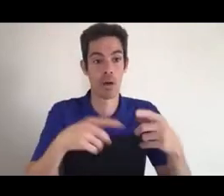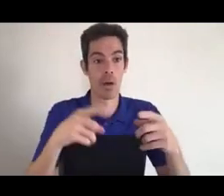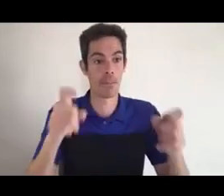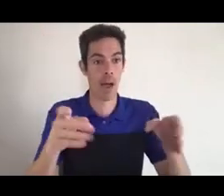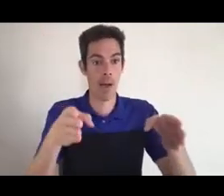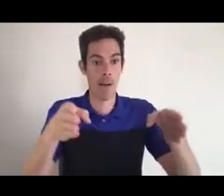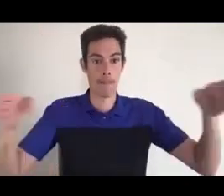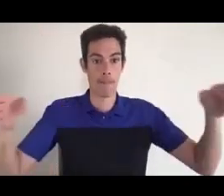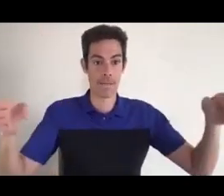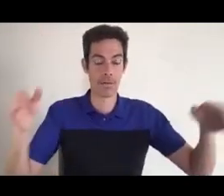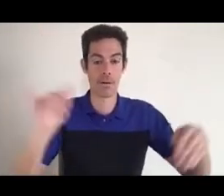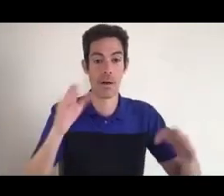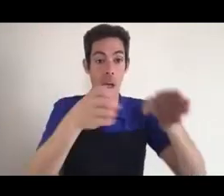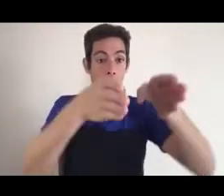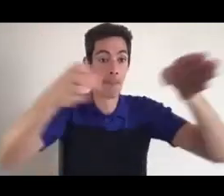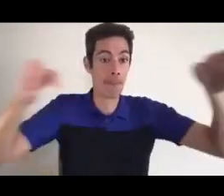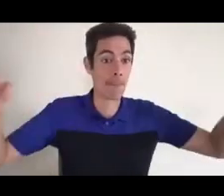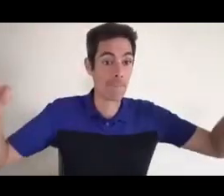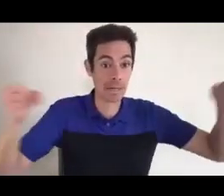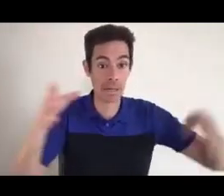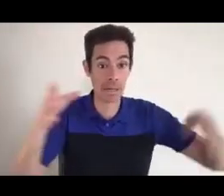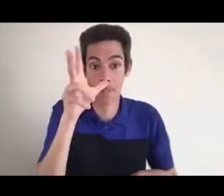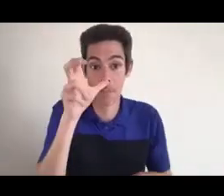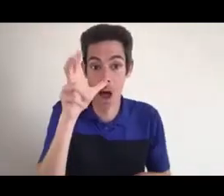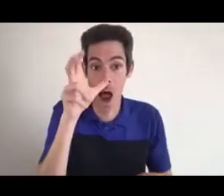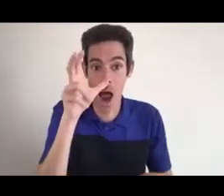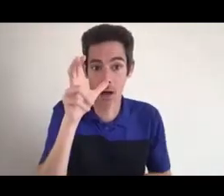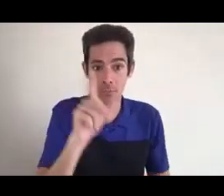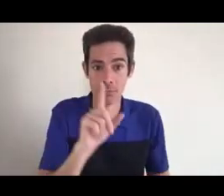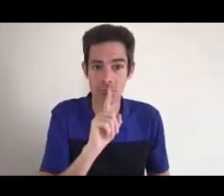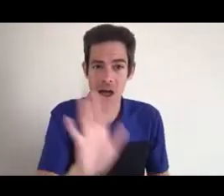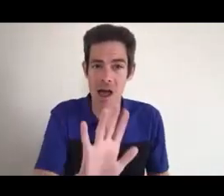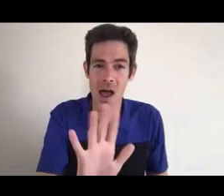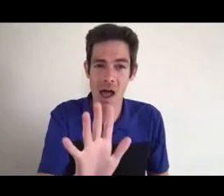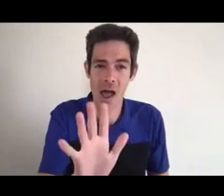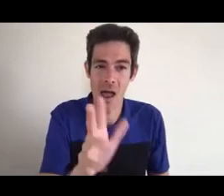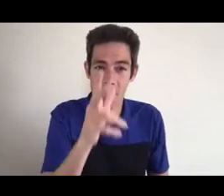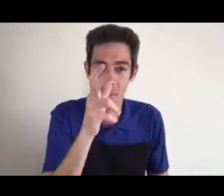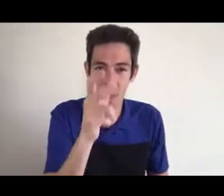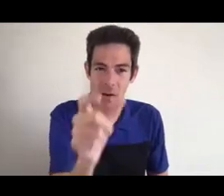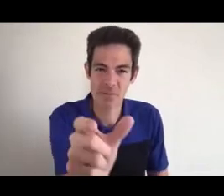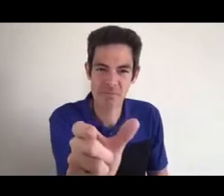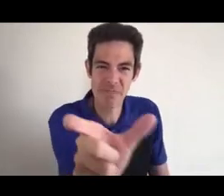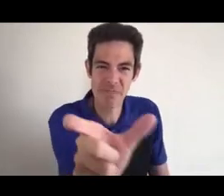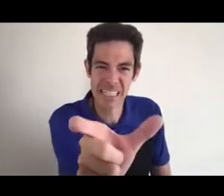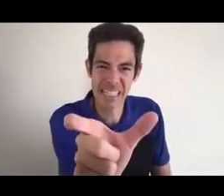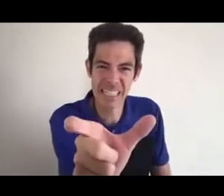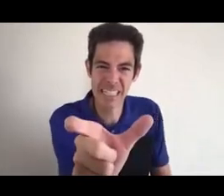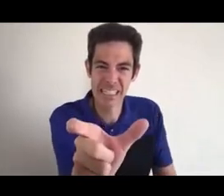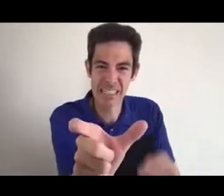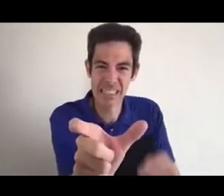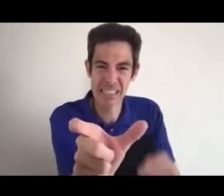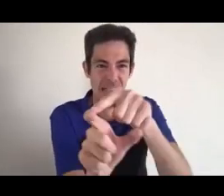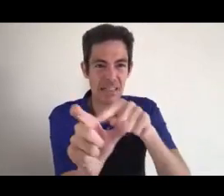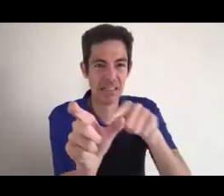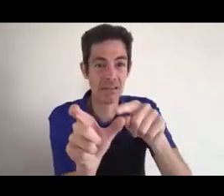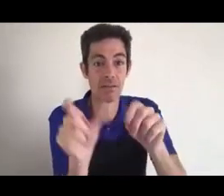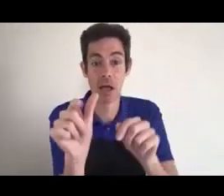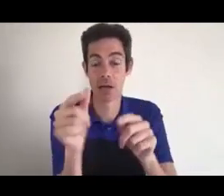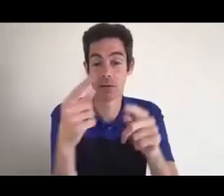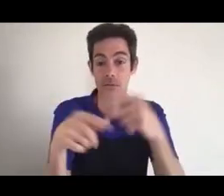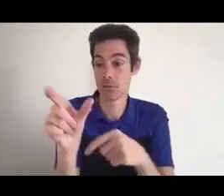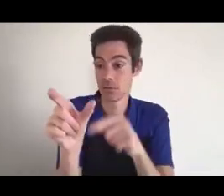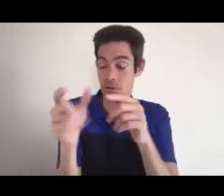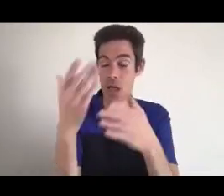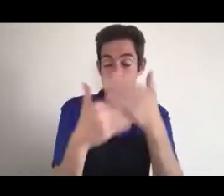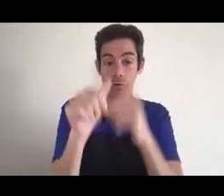Students sometimes assume that we have to use big like this, like a big bug, but no, bugs are, can be